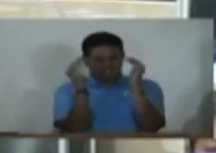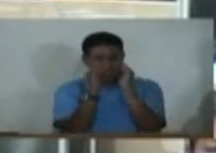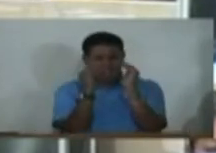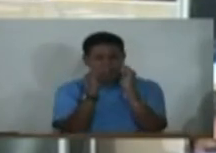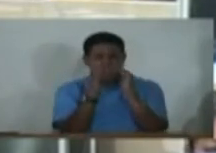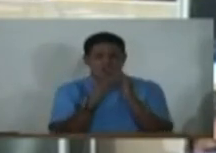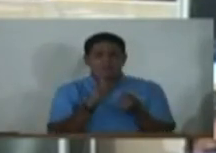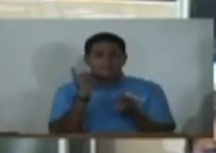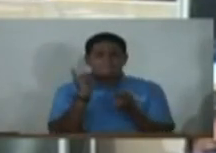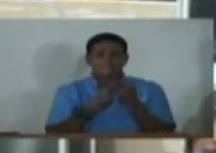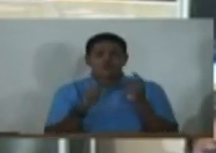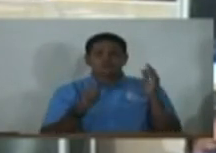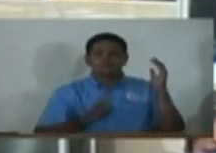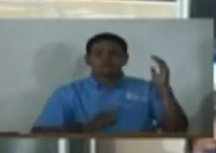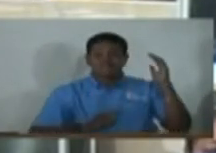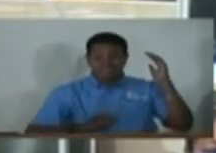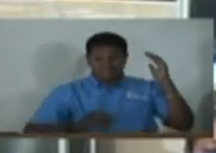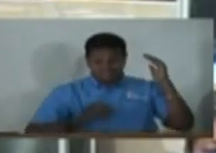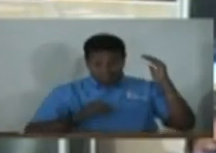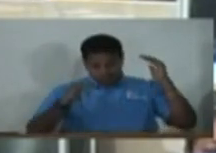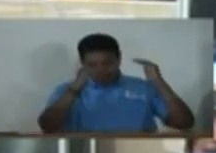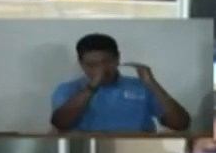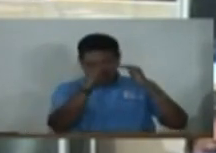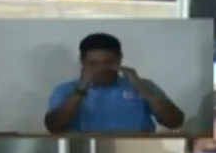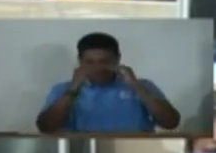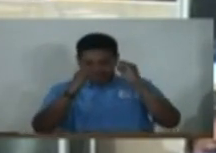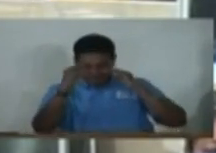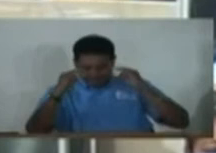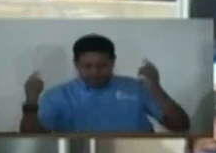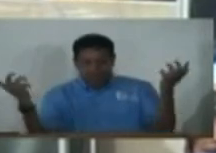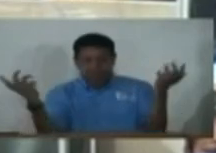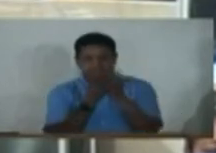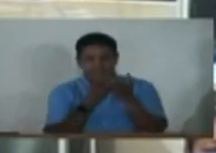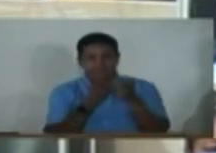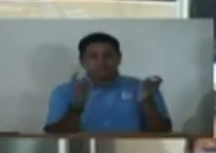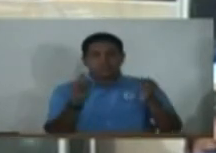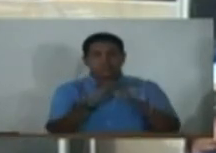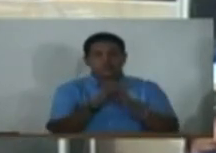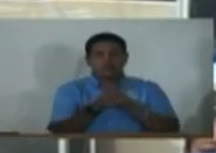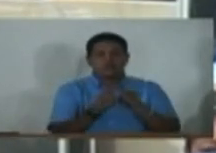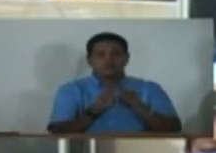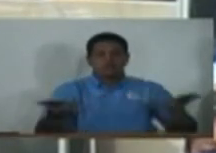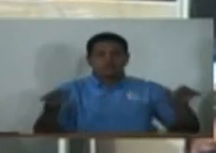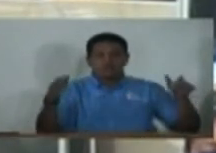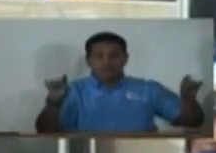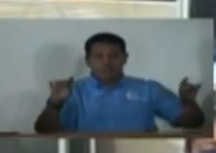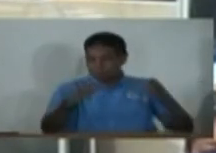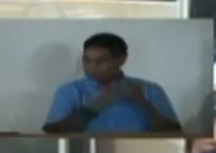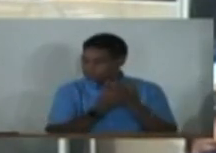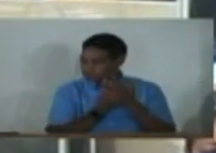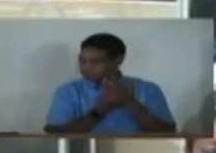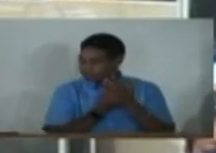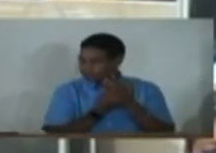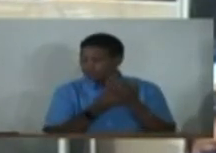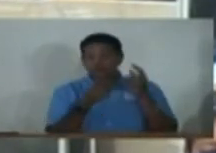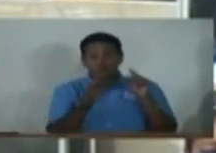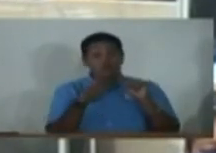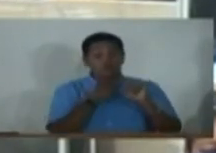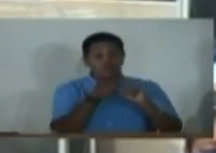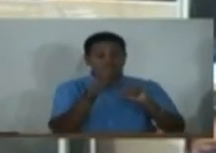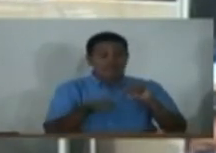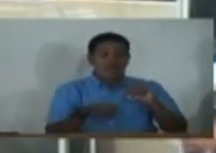and equitable in the management of the pandemic. while we cannot